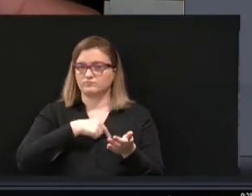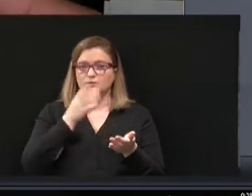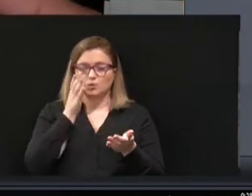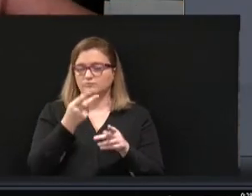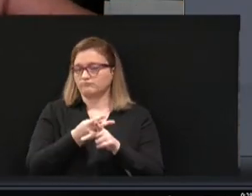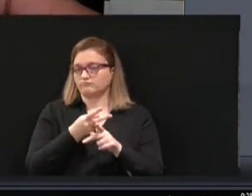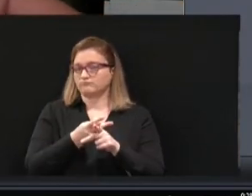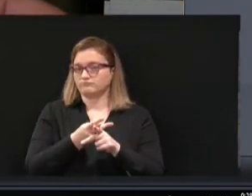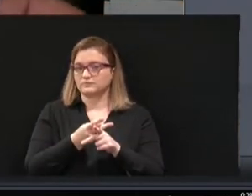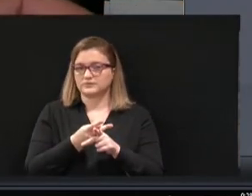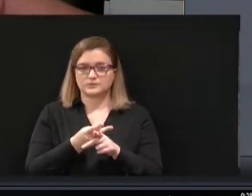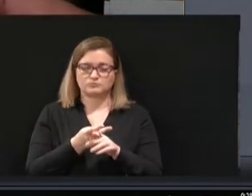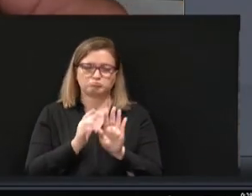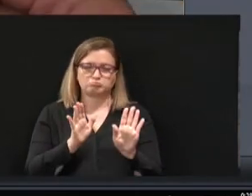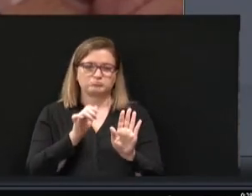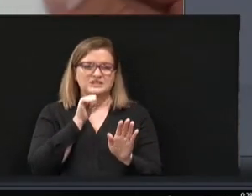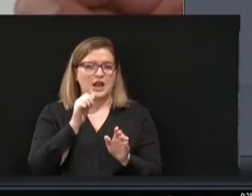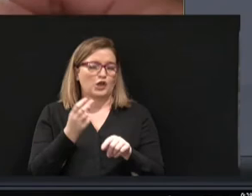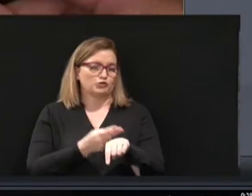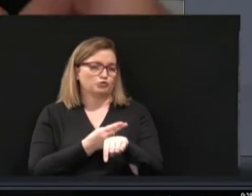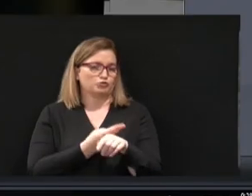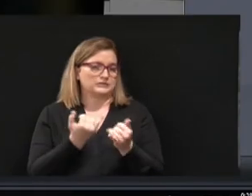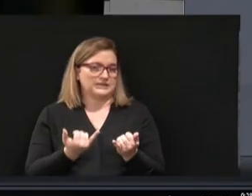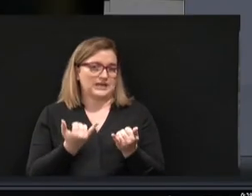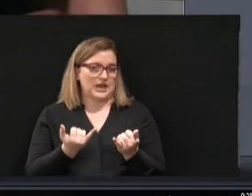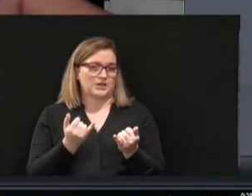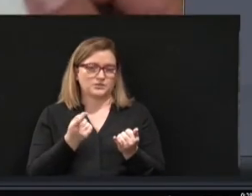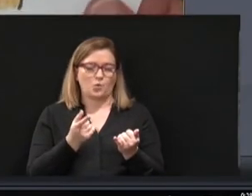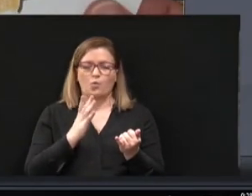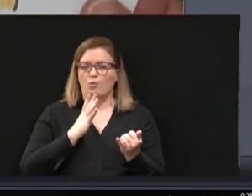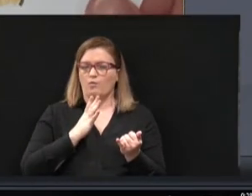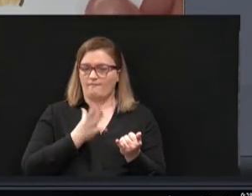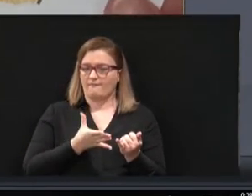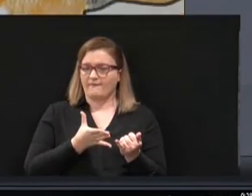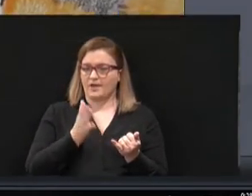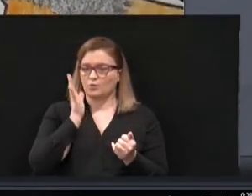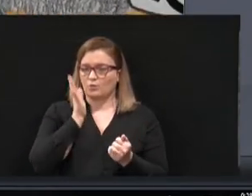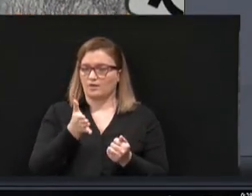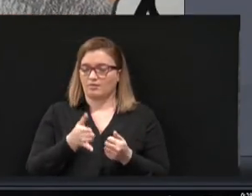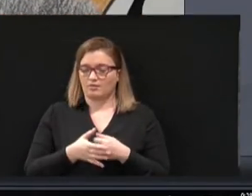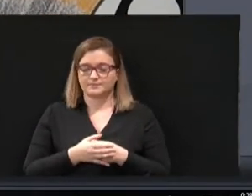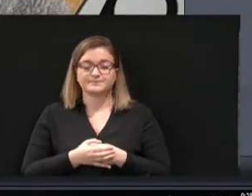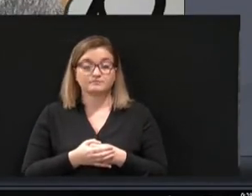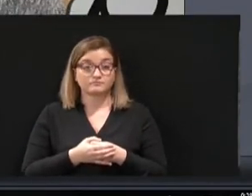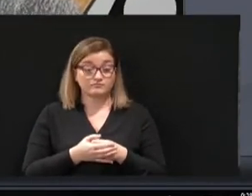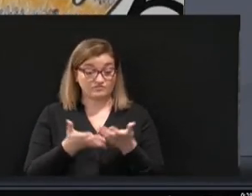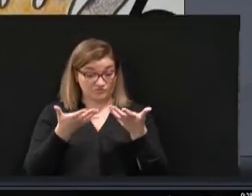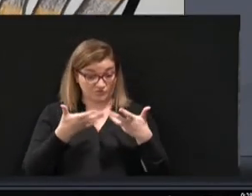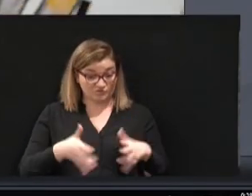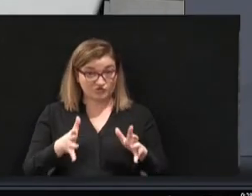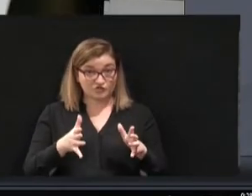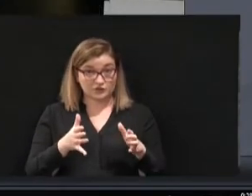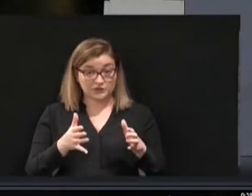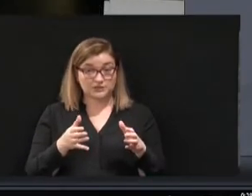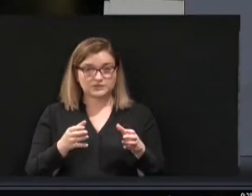so we'll be all right. So once you get those cards sorted back where they go,